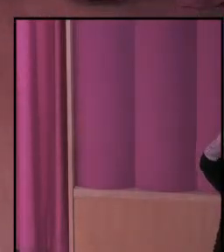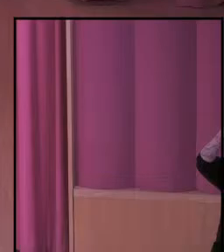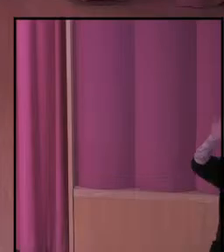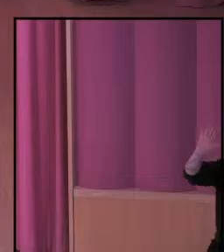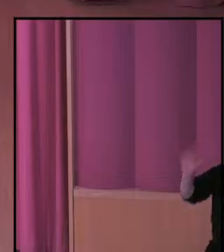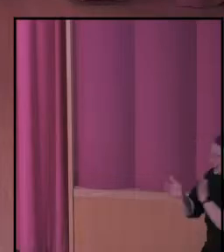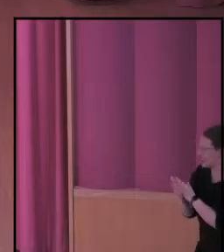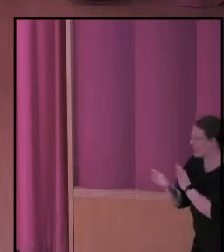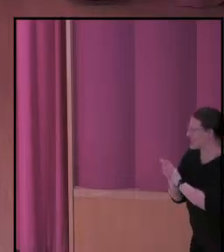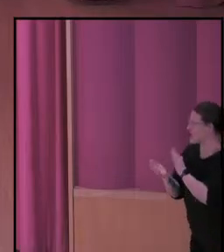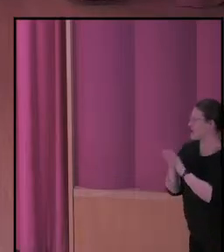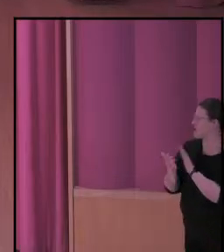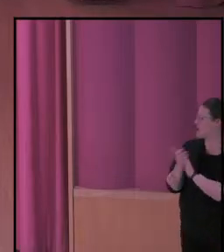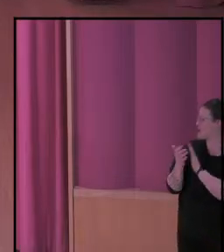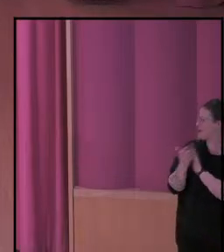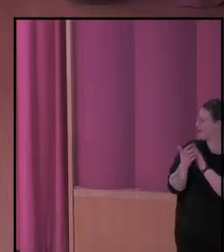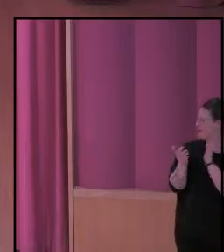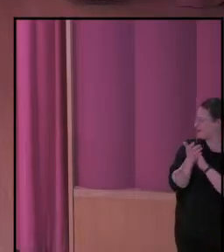Hey!